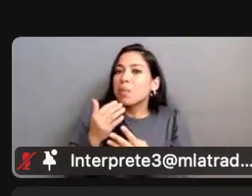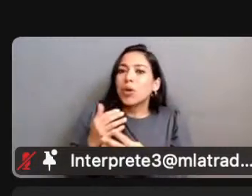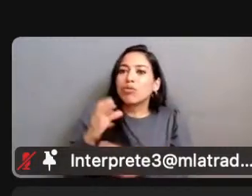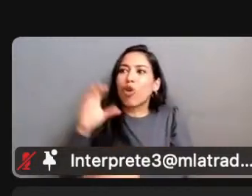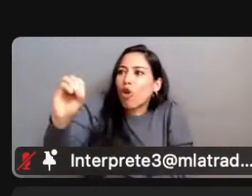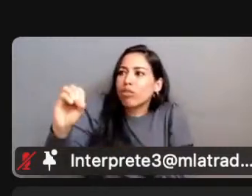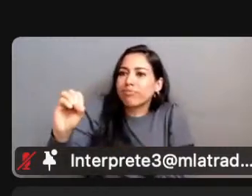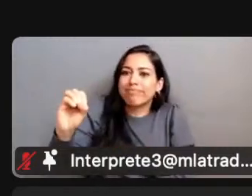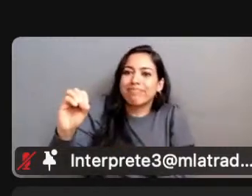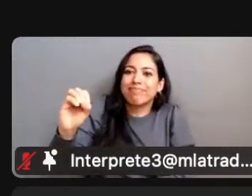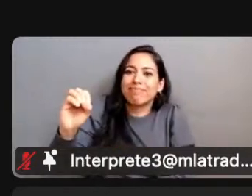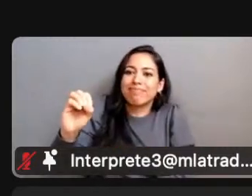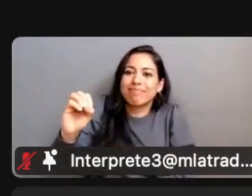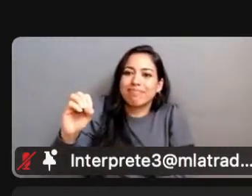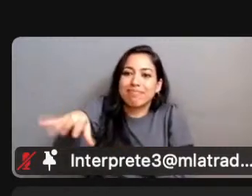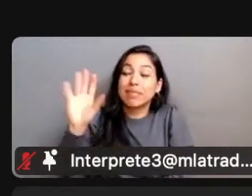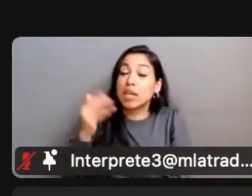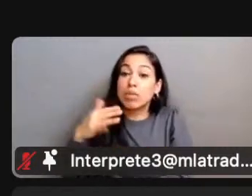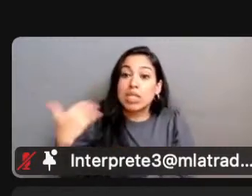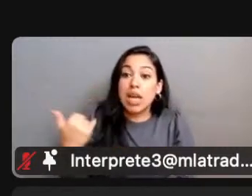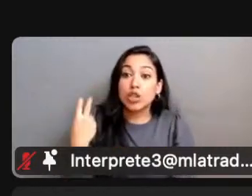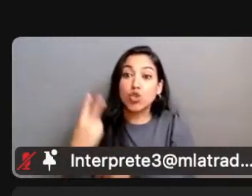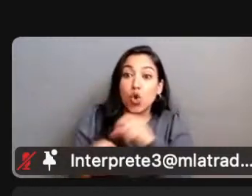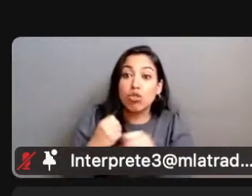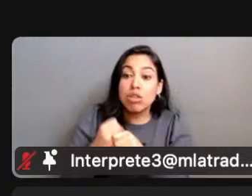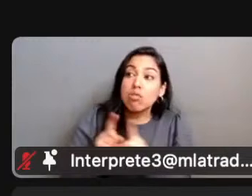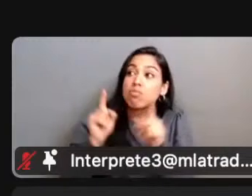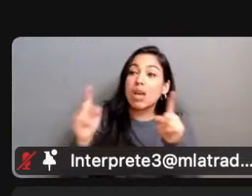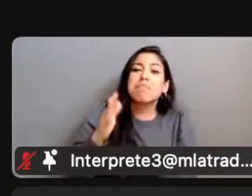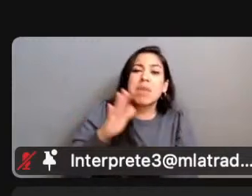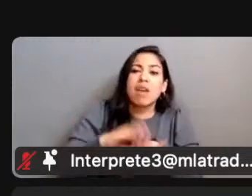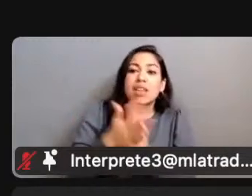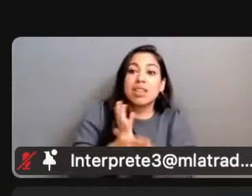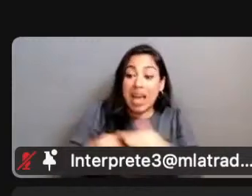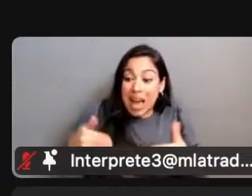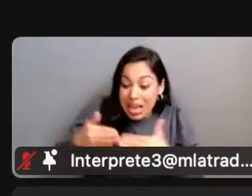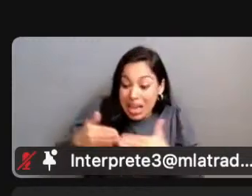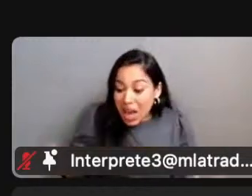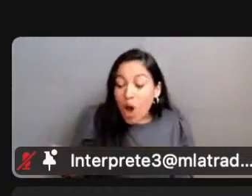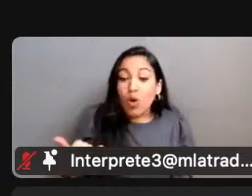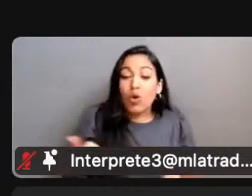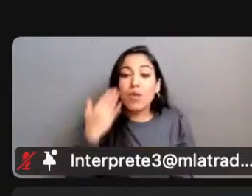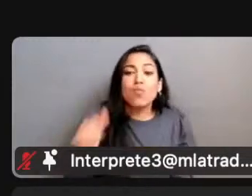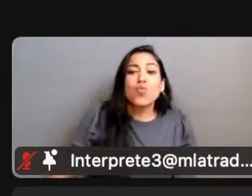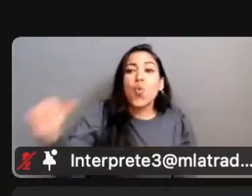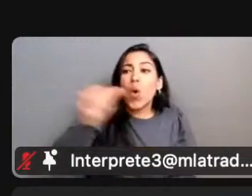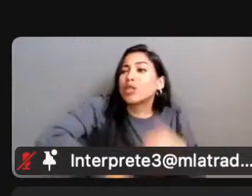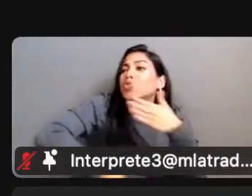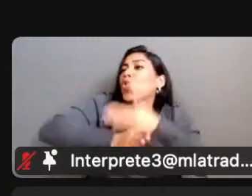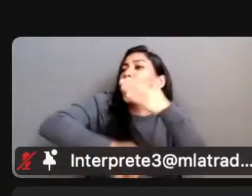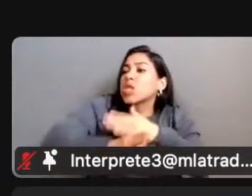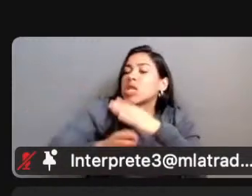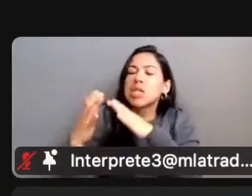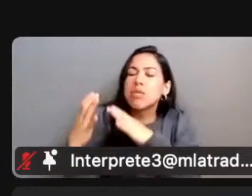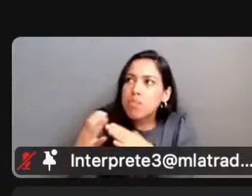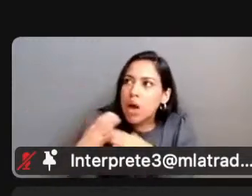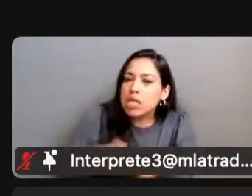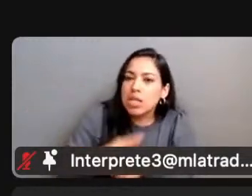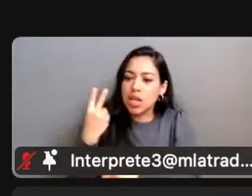their male peers. 2 years later, many women suffer the sequels because of